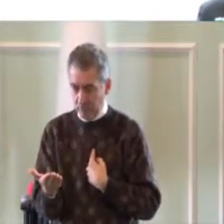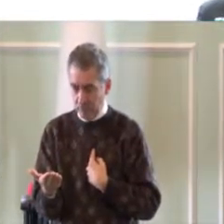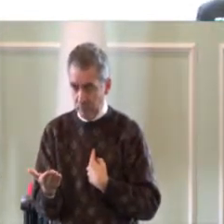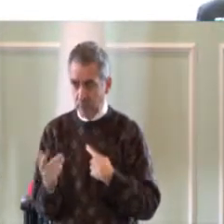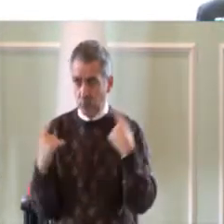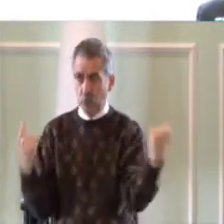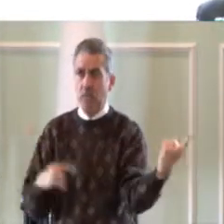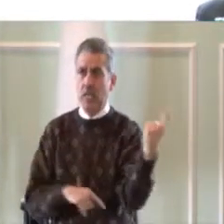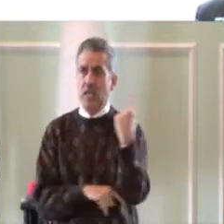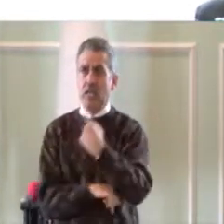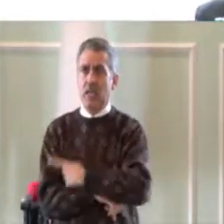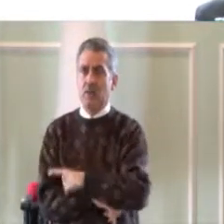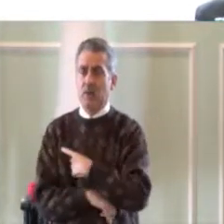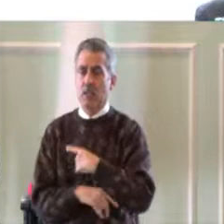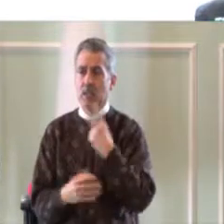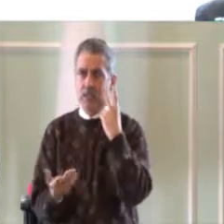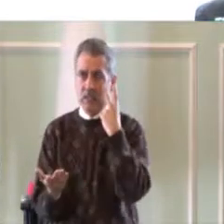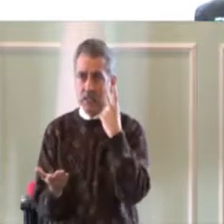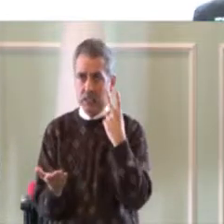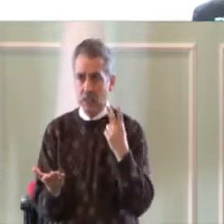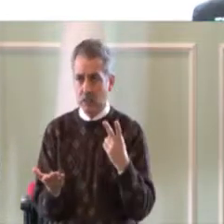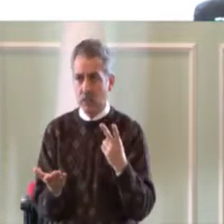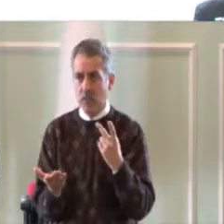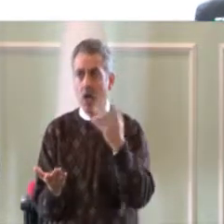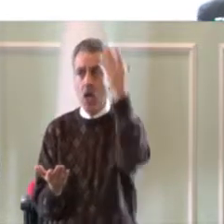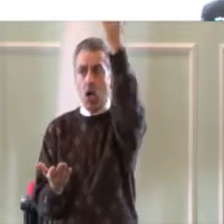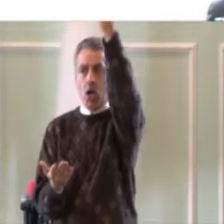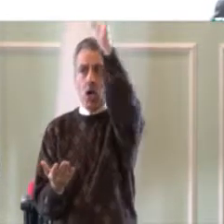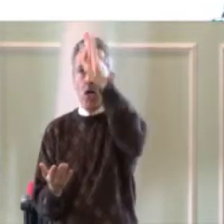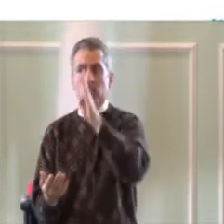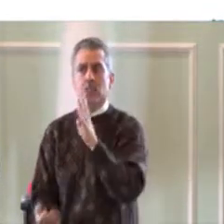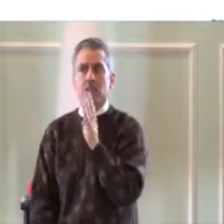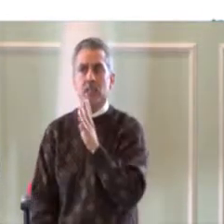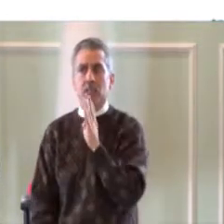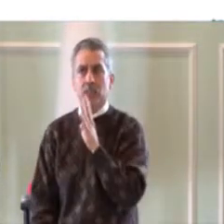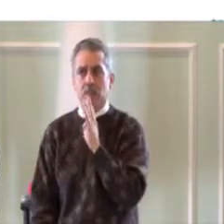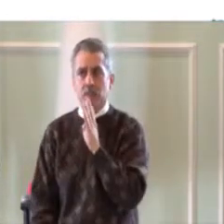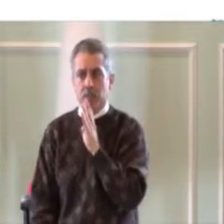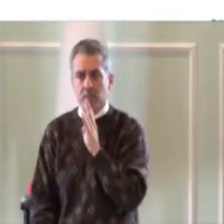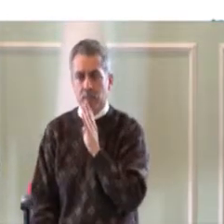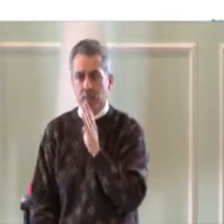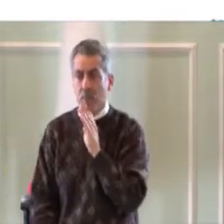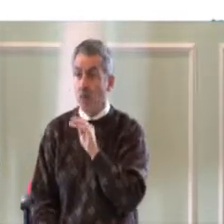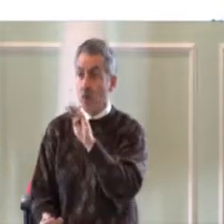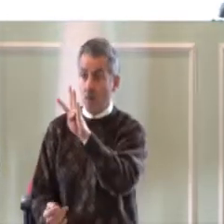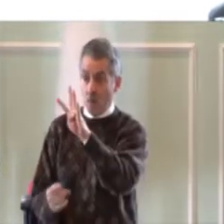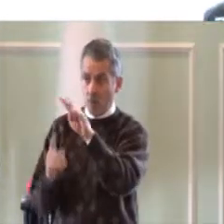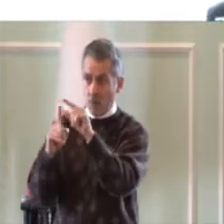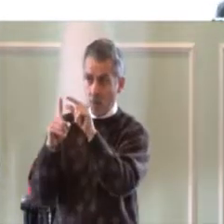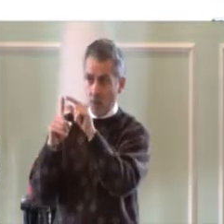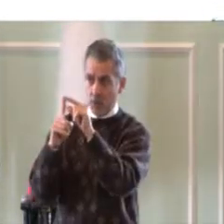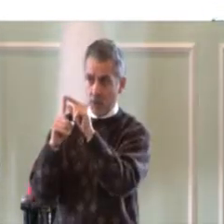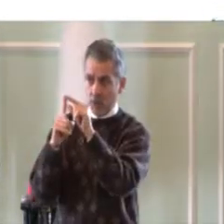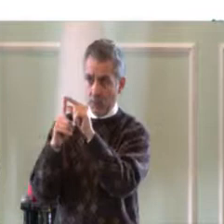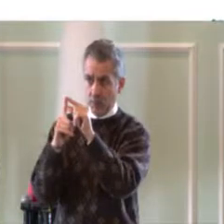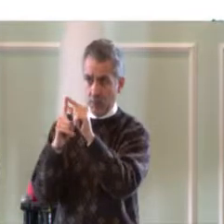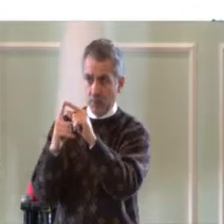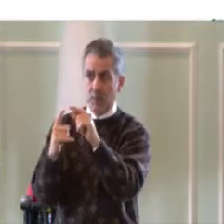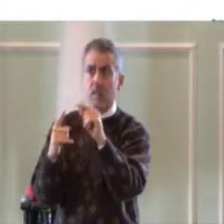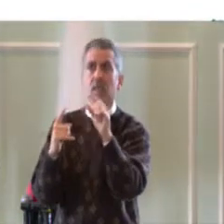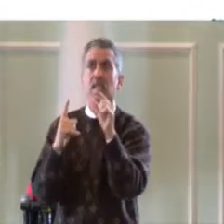we are going to look at the subject, God Speaks. And I'm going to focus on four words today. Number one,